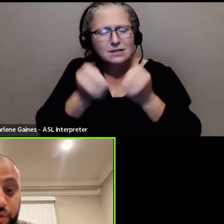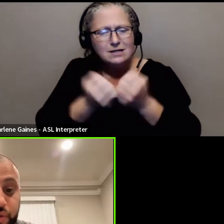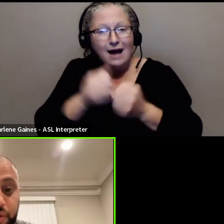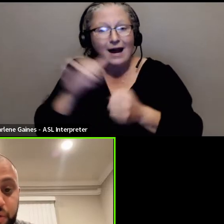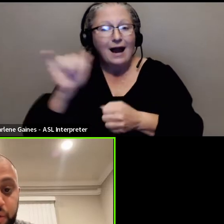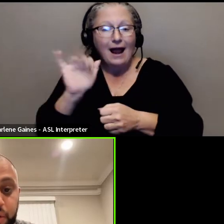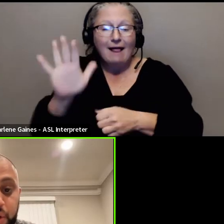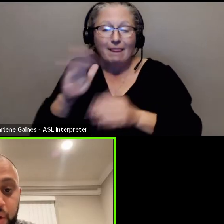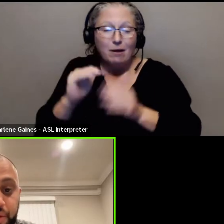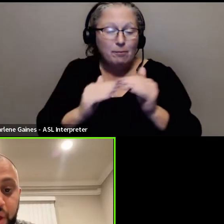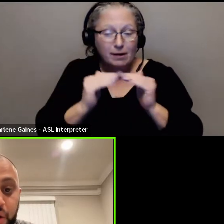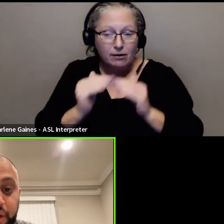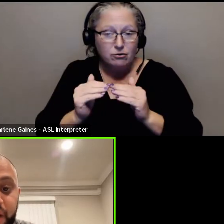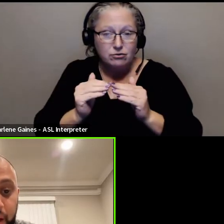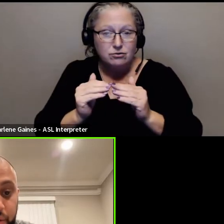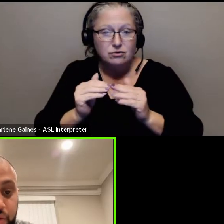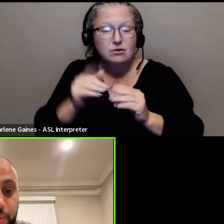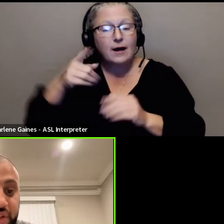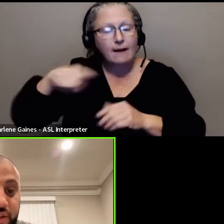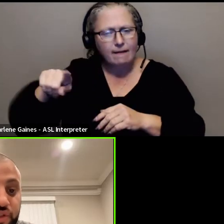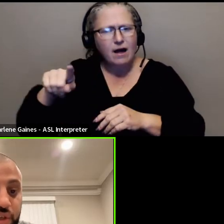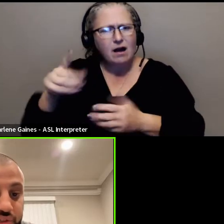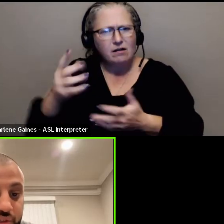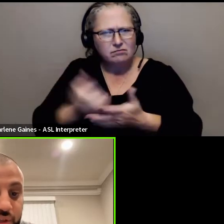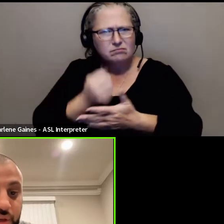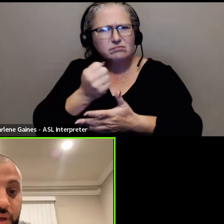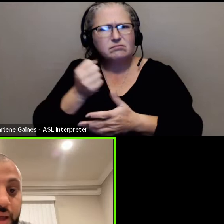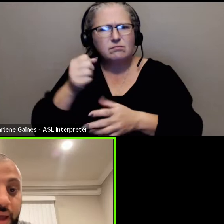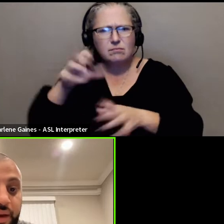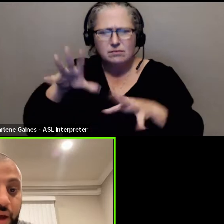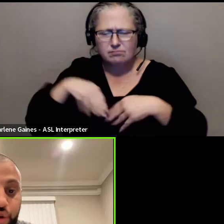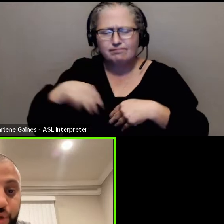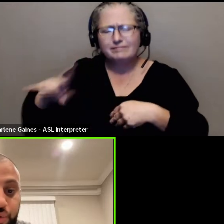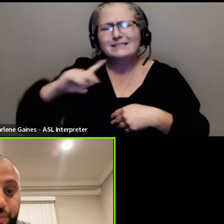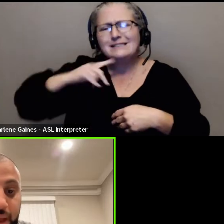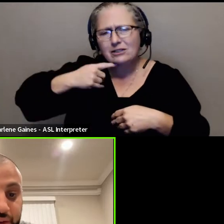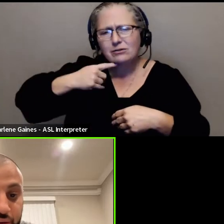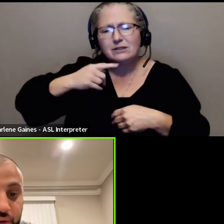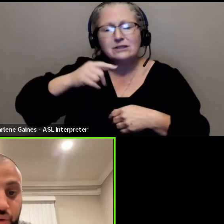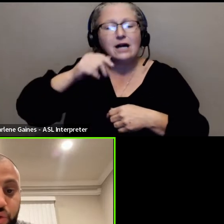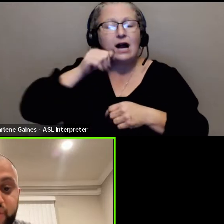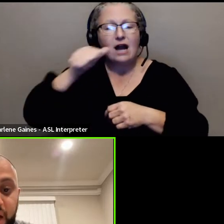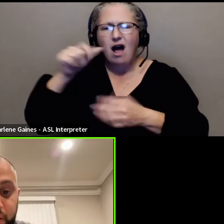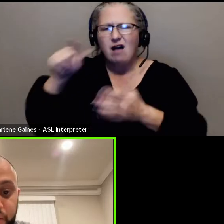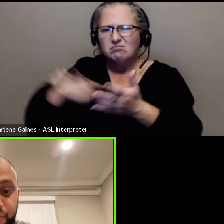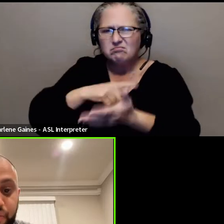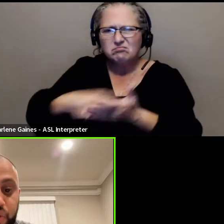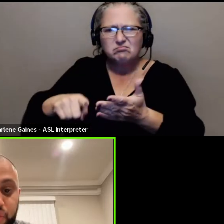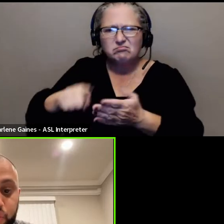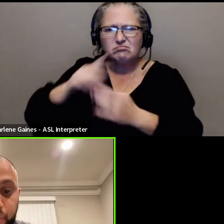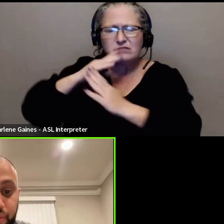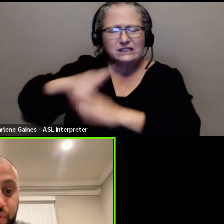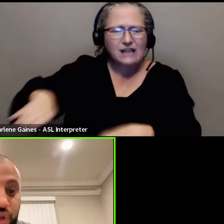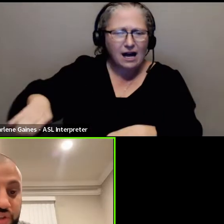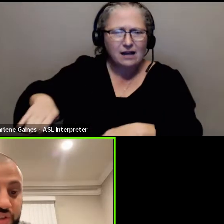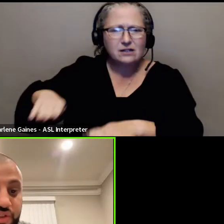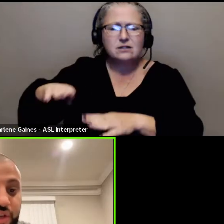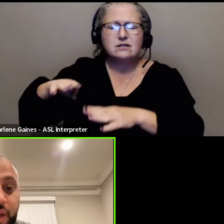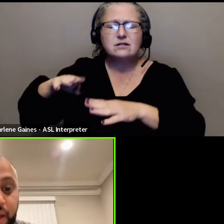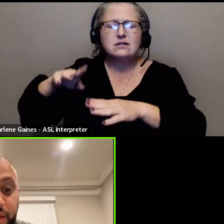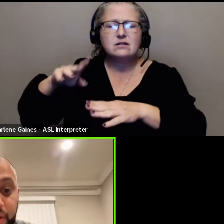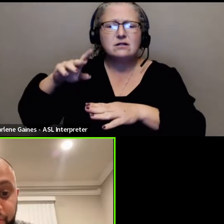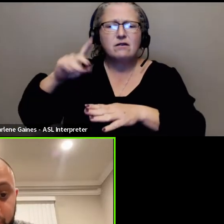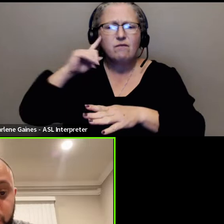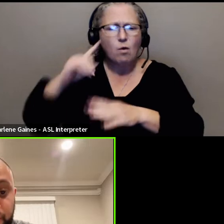their peers. They are entitled to be taken seriously and neither be reprimanded nor silenced for voicing support for